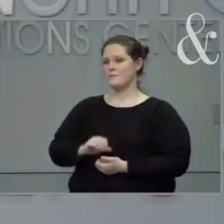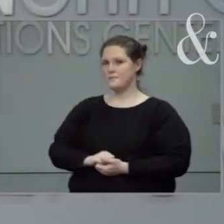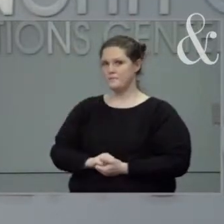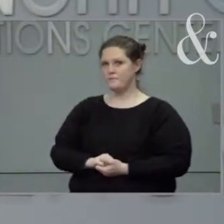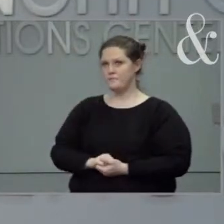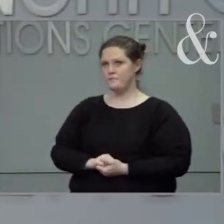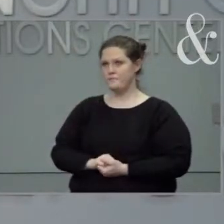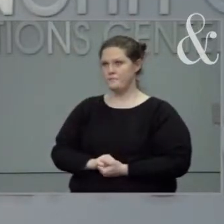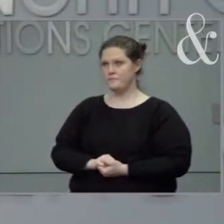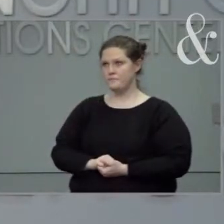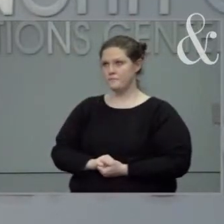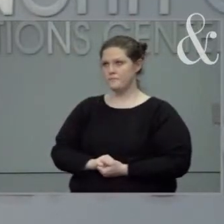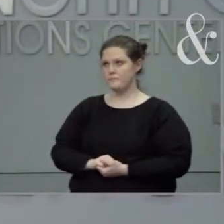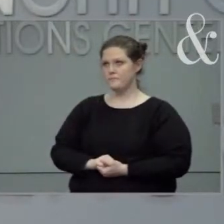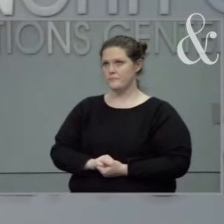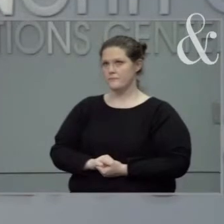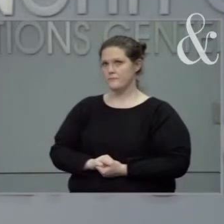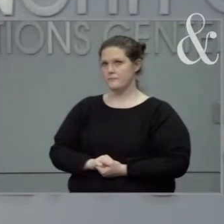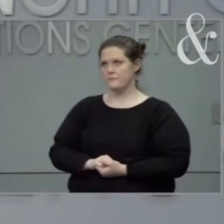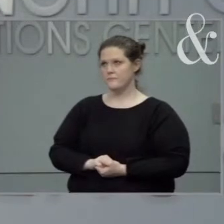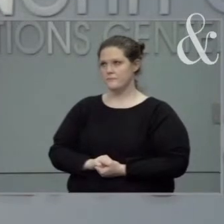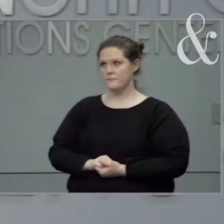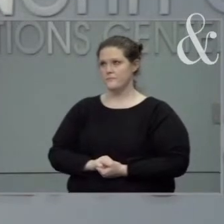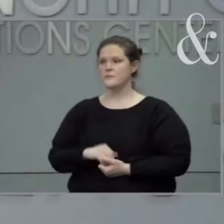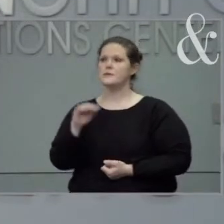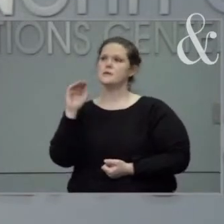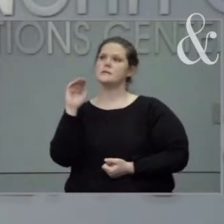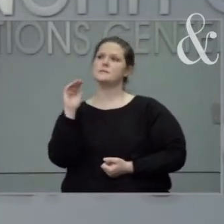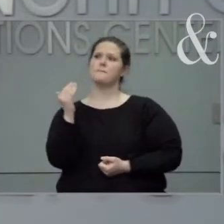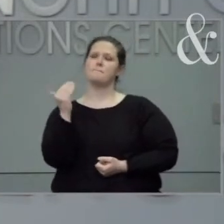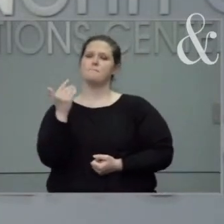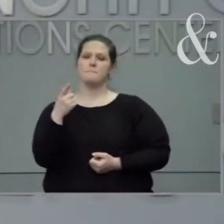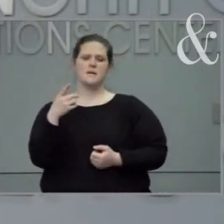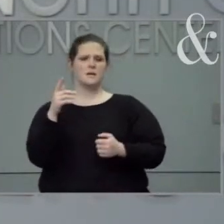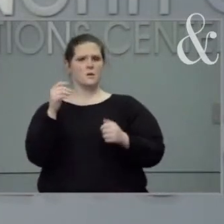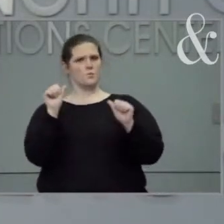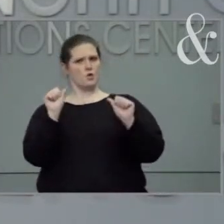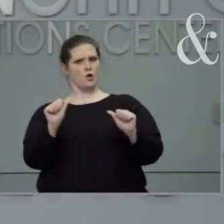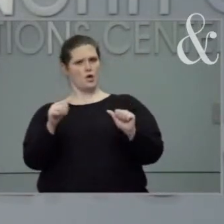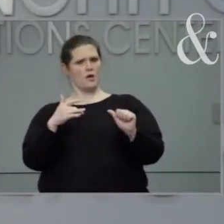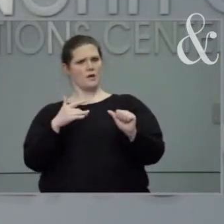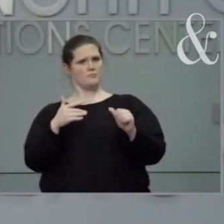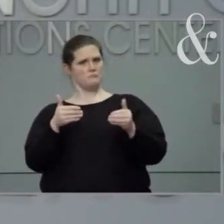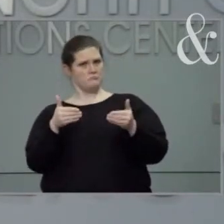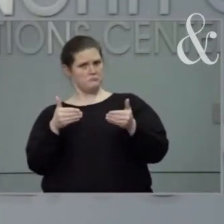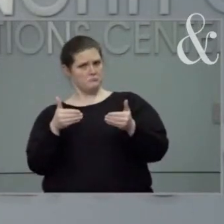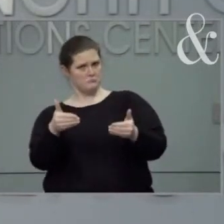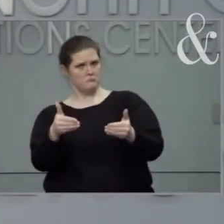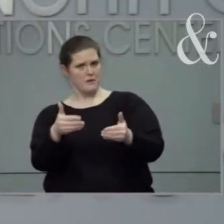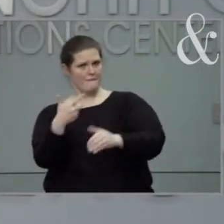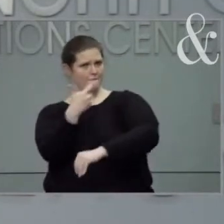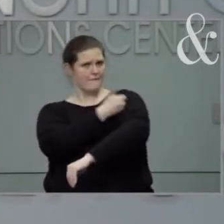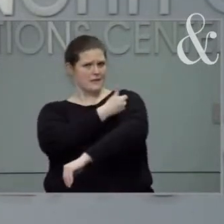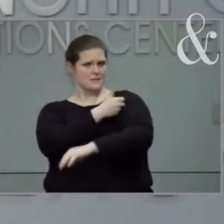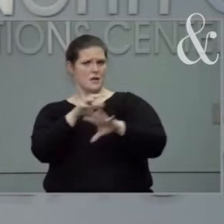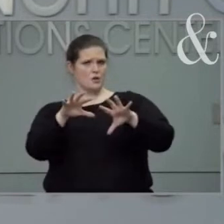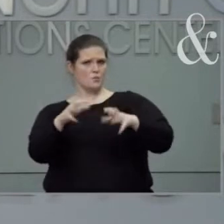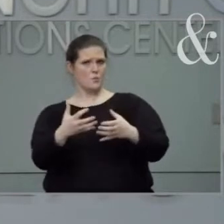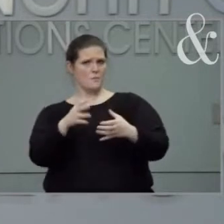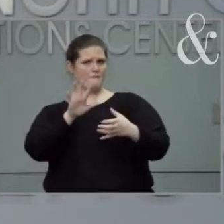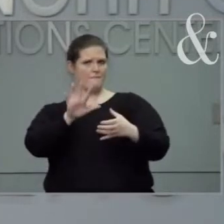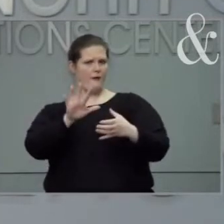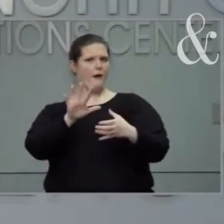been predicted that we could move into vaccinations for Group 5 by May. Do you anticipate